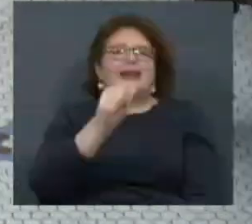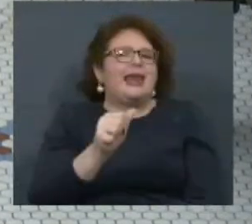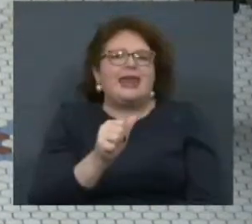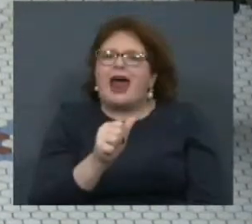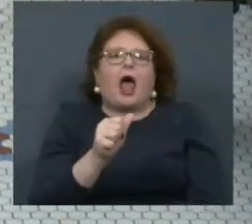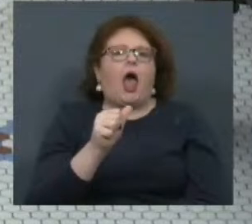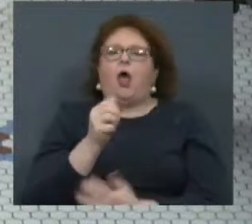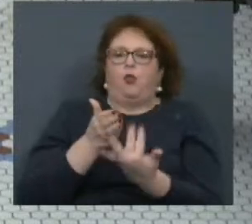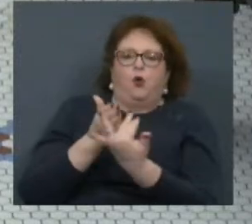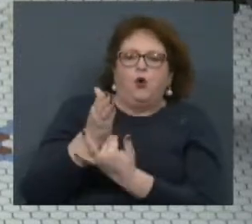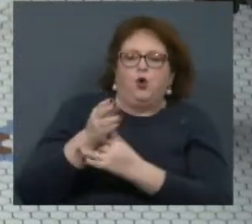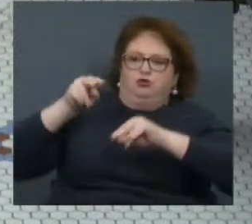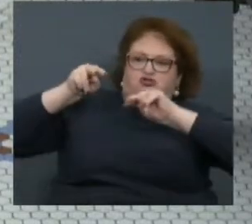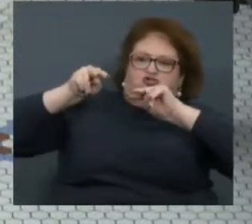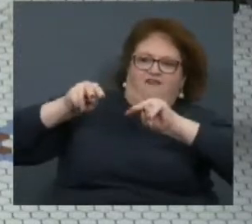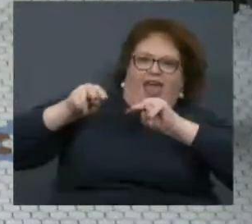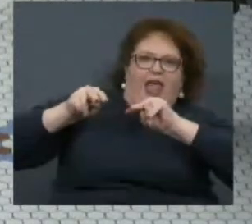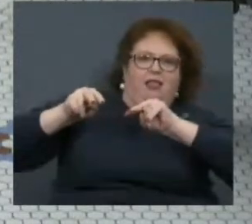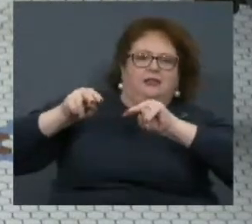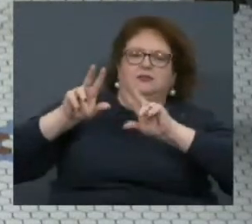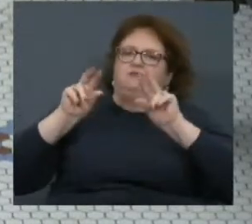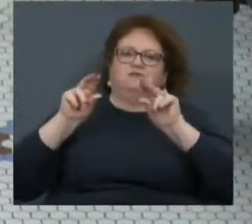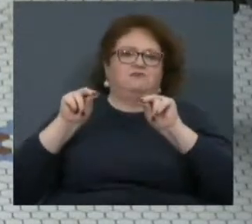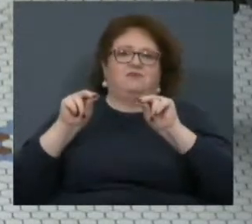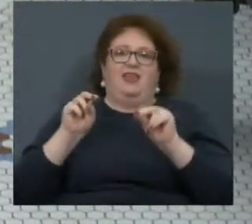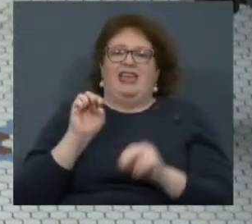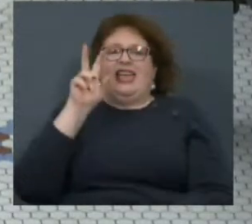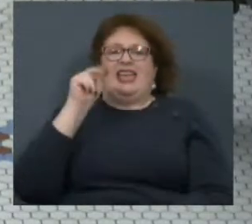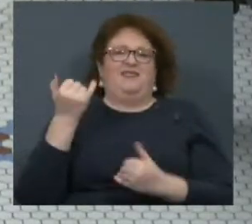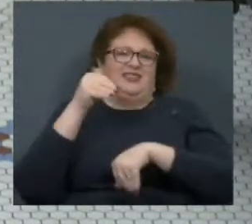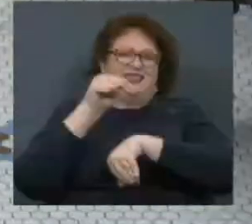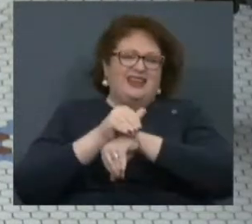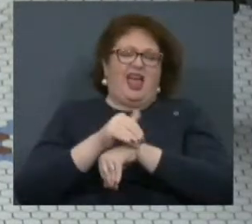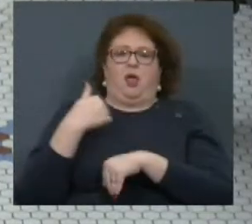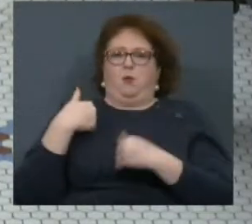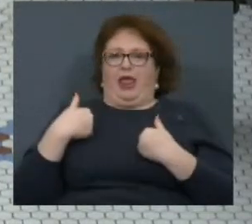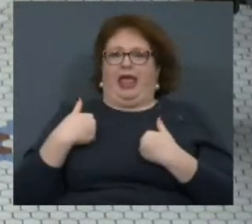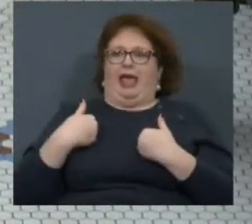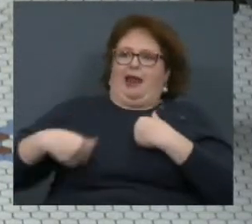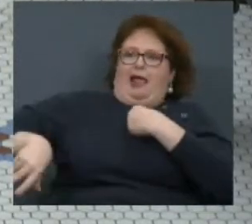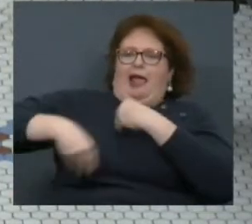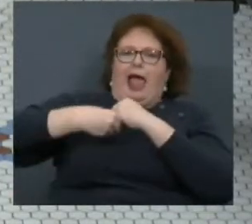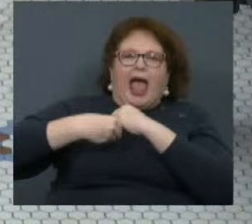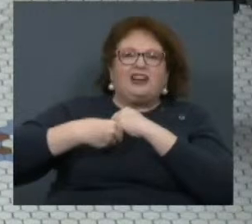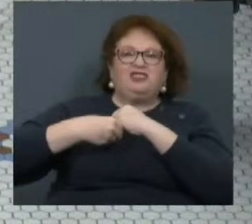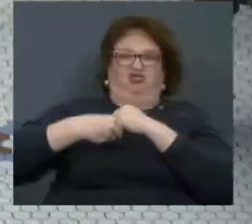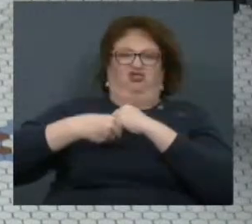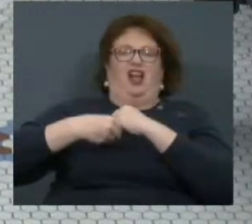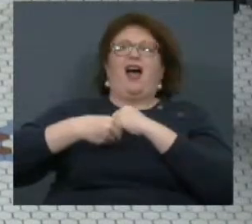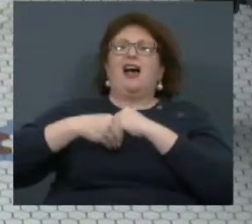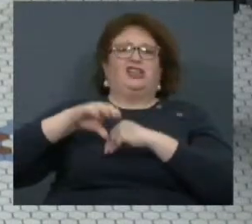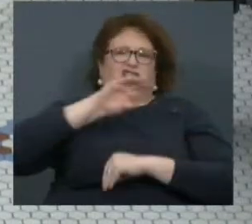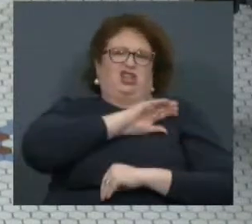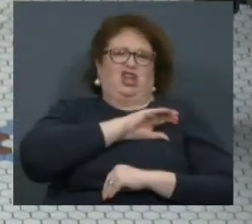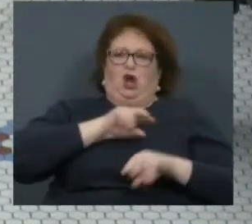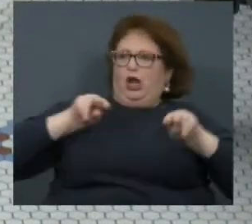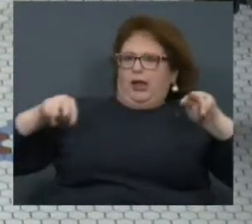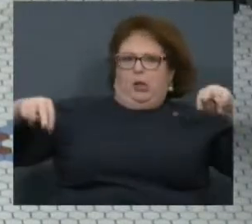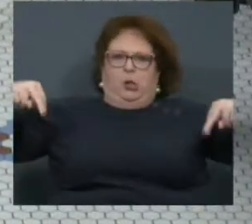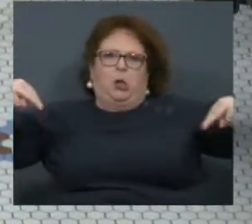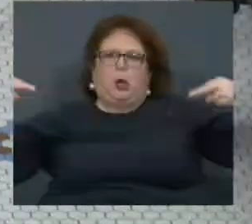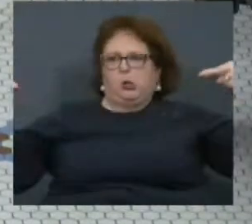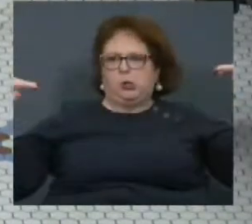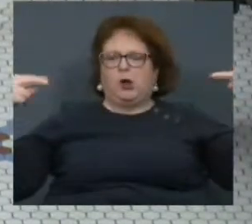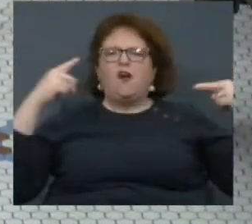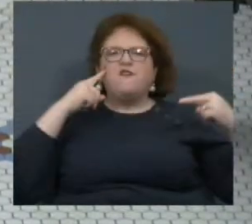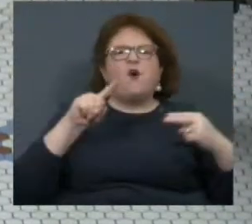problem. And even tonight, we've seen extra security, blocked off areas, all for a peaceful celebration to feed the community,